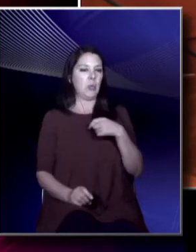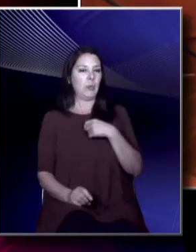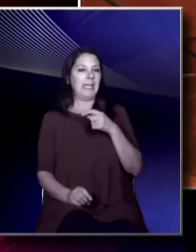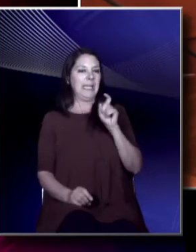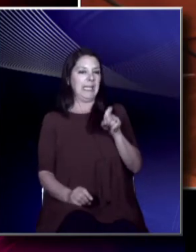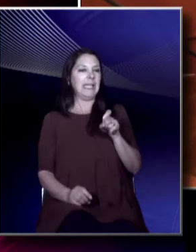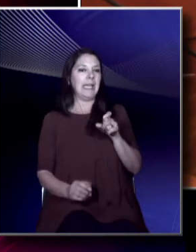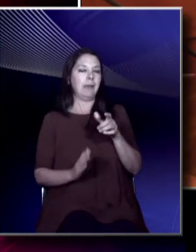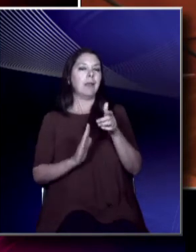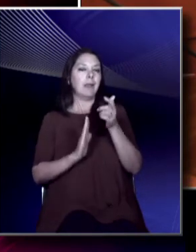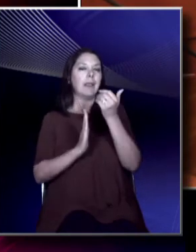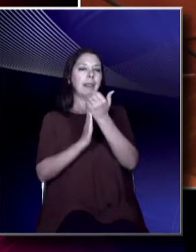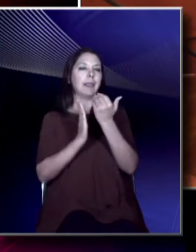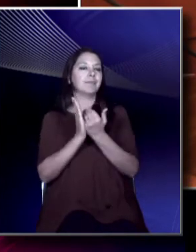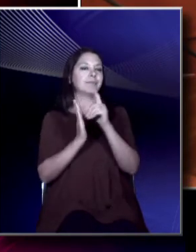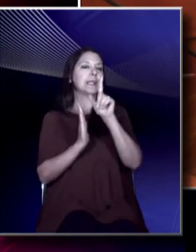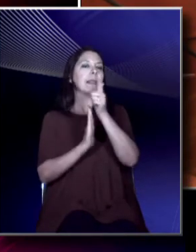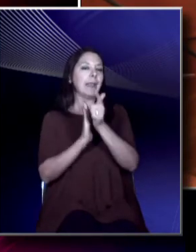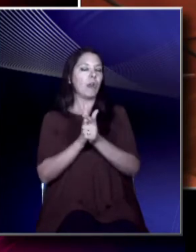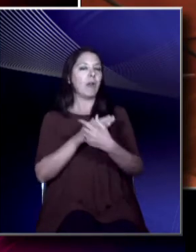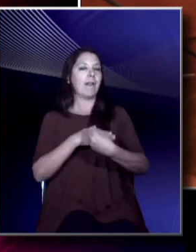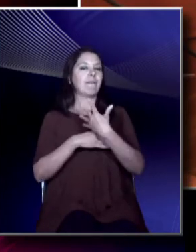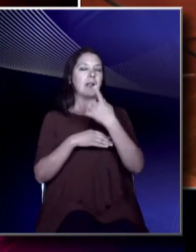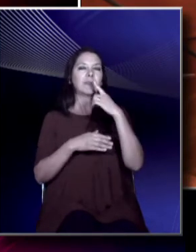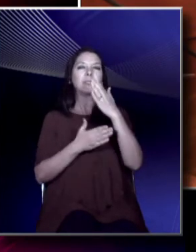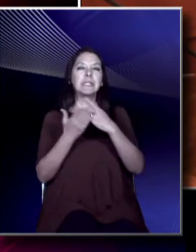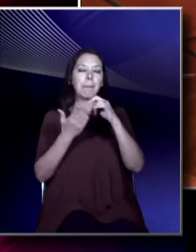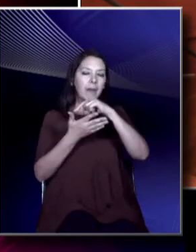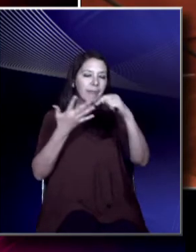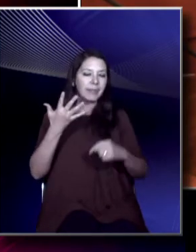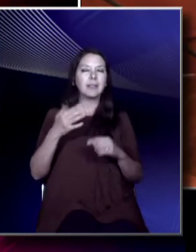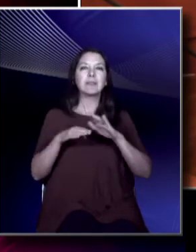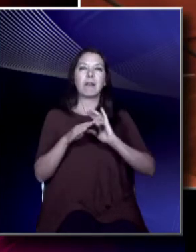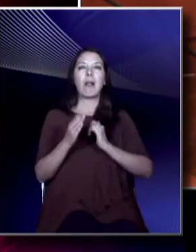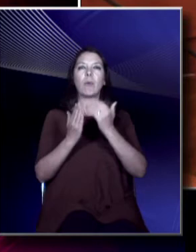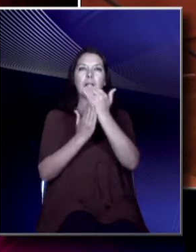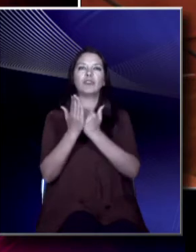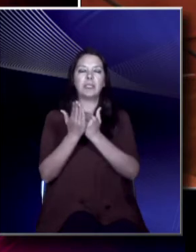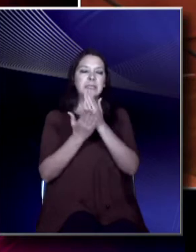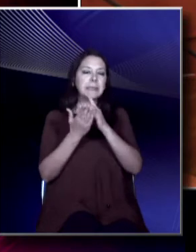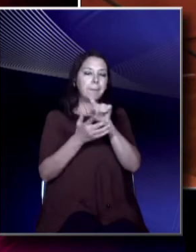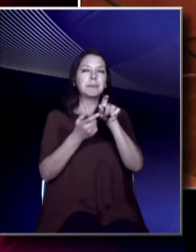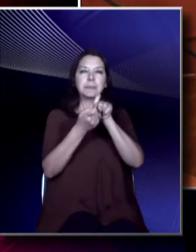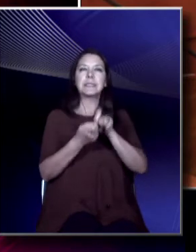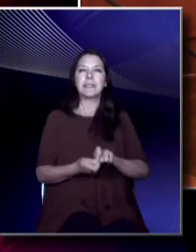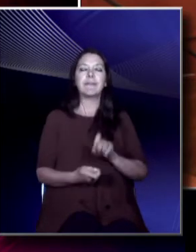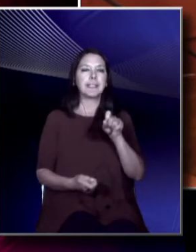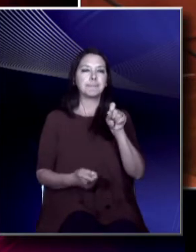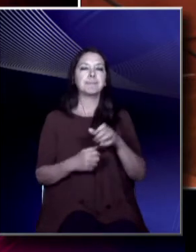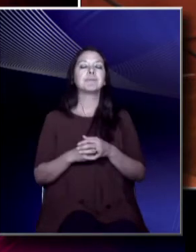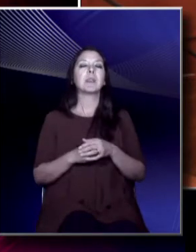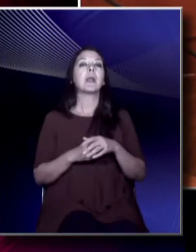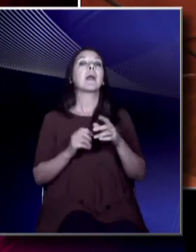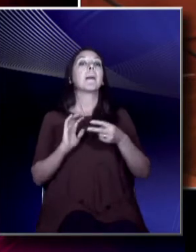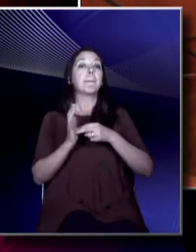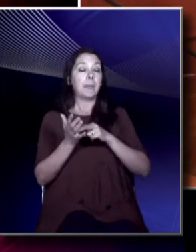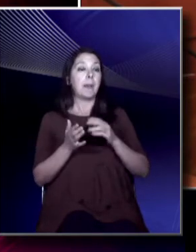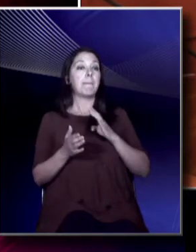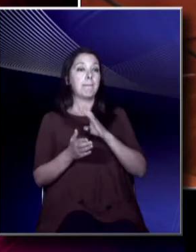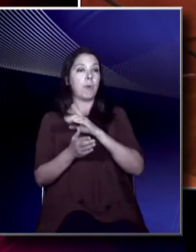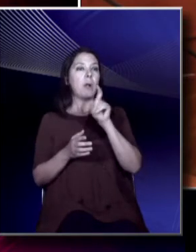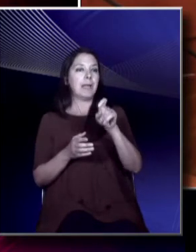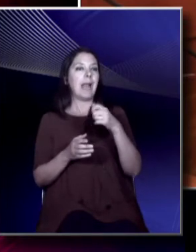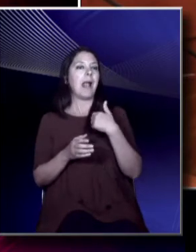legal advice based on process of these agenda items and these consent agenda items specifically. Then the board needs to make the